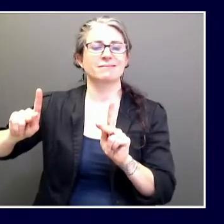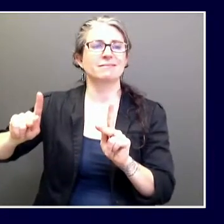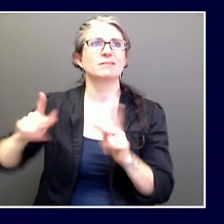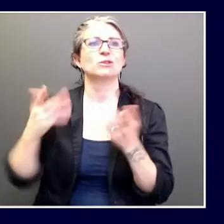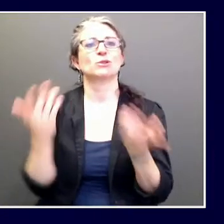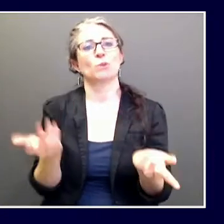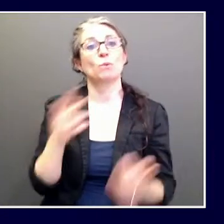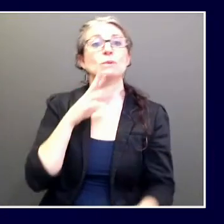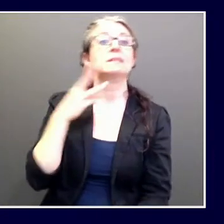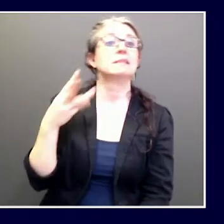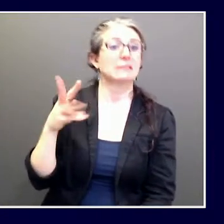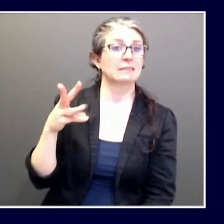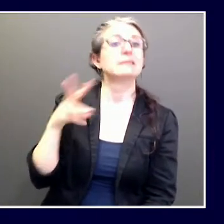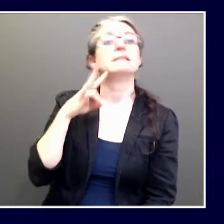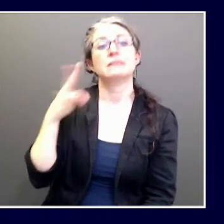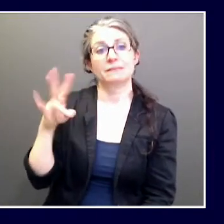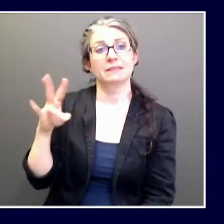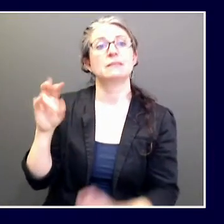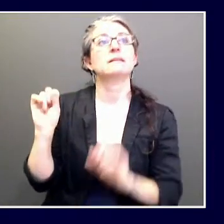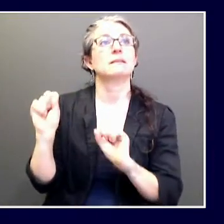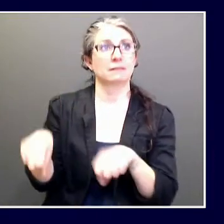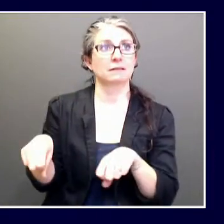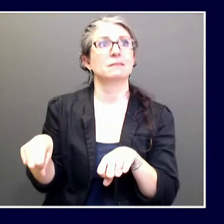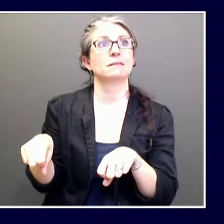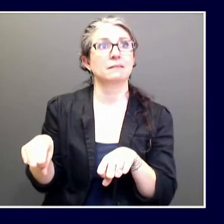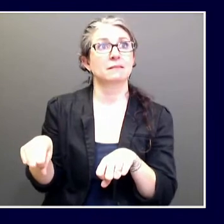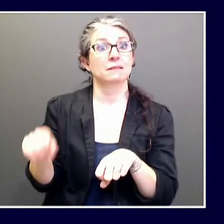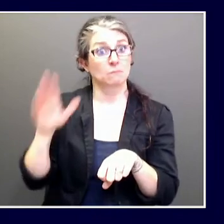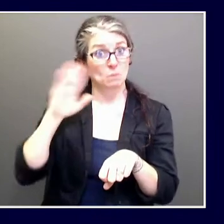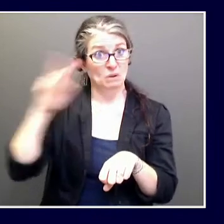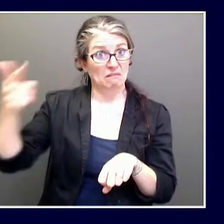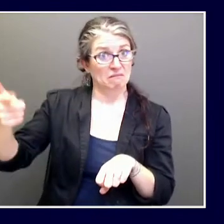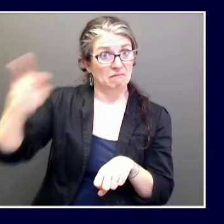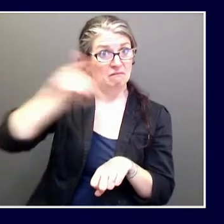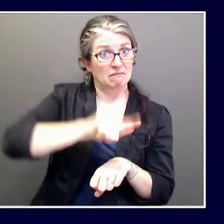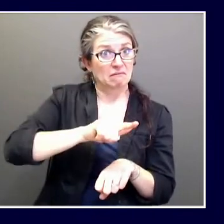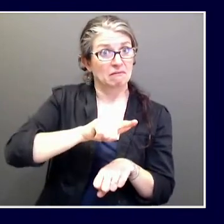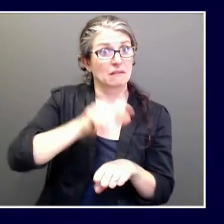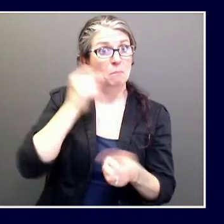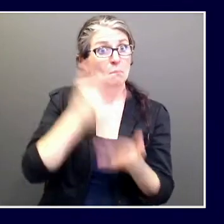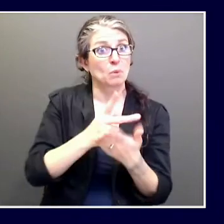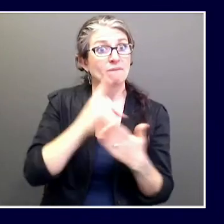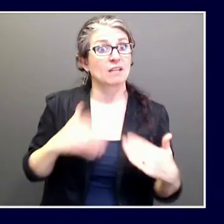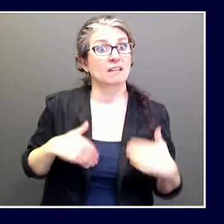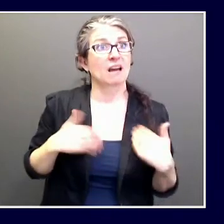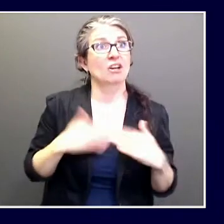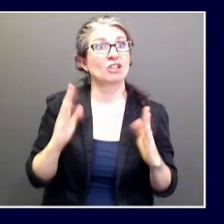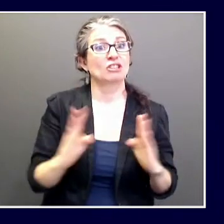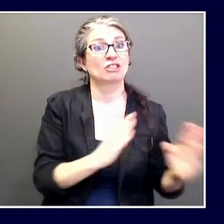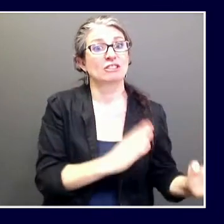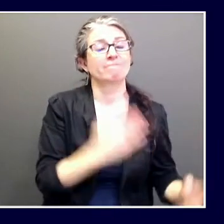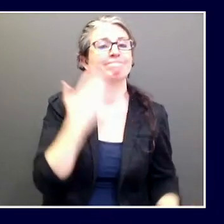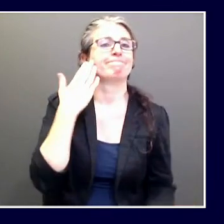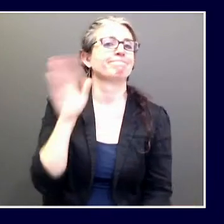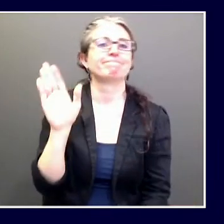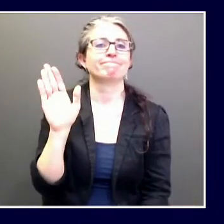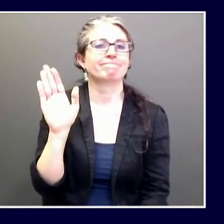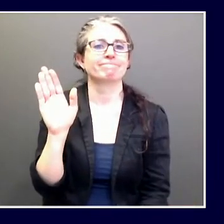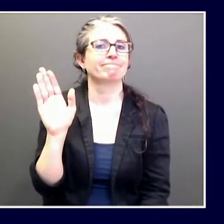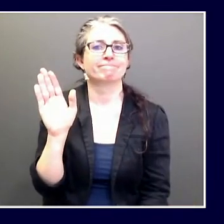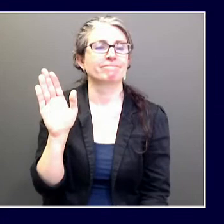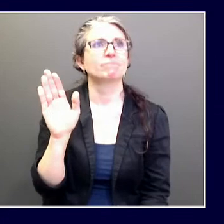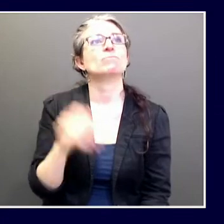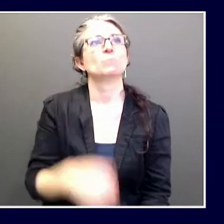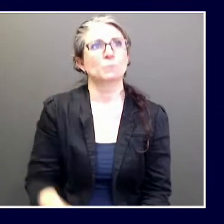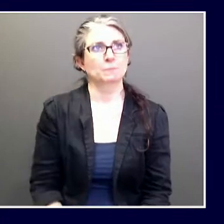if the FDA will approve that or authorize it, but that's the state of play right now. Right now, the recommendation for boosters